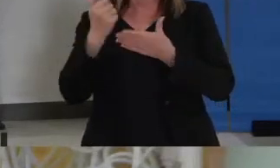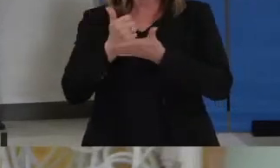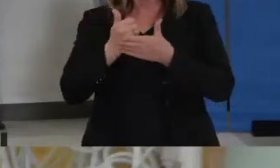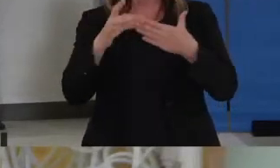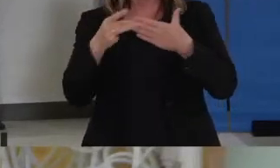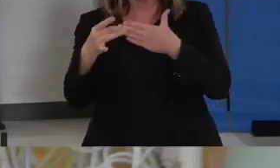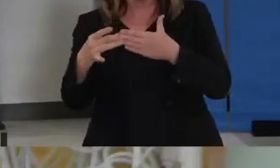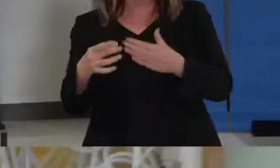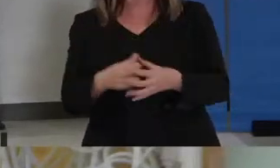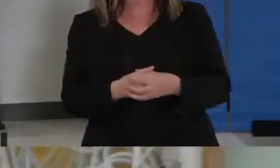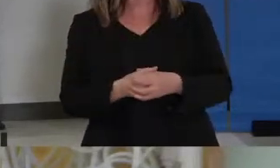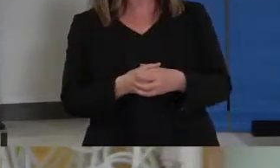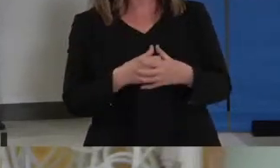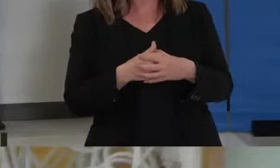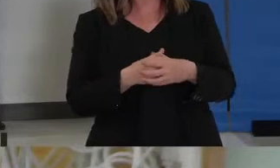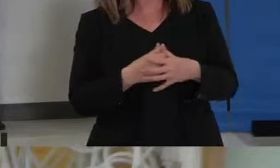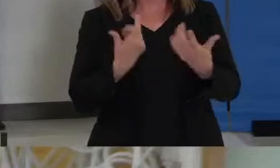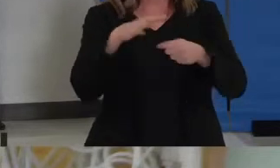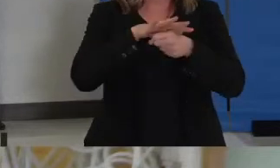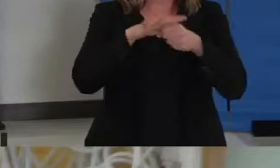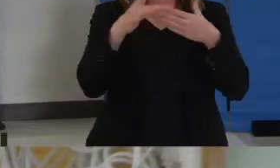legislatura, líderes locales,